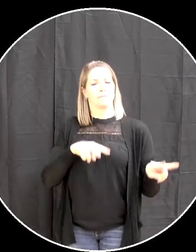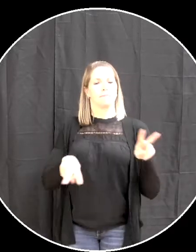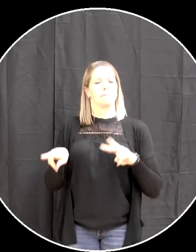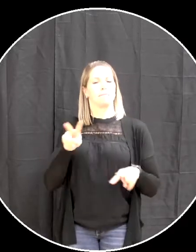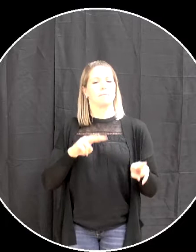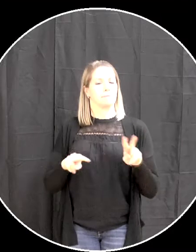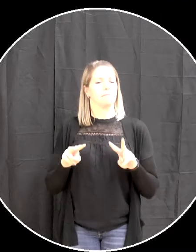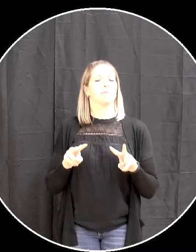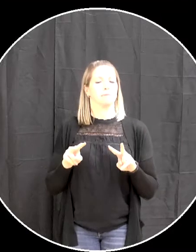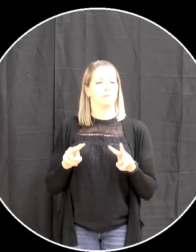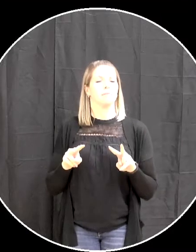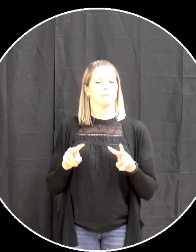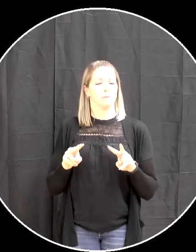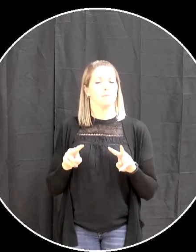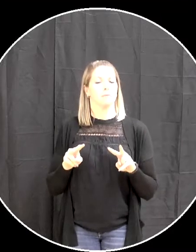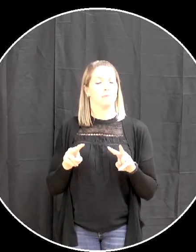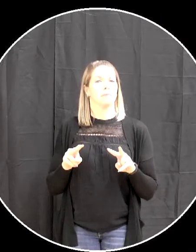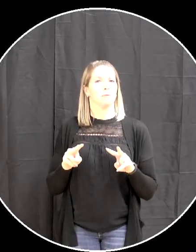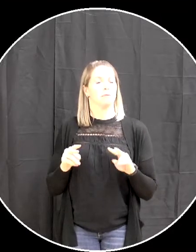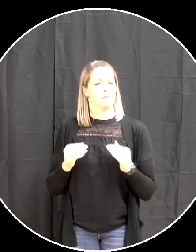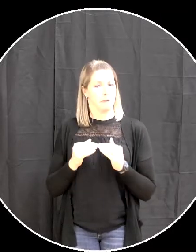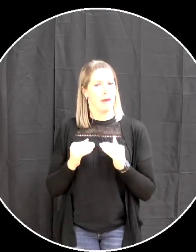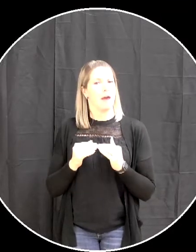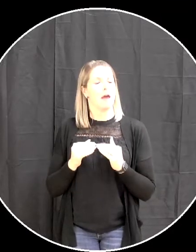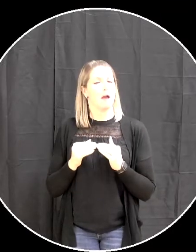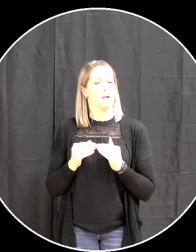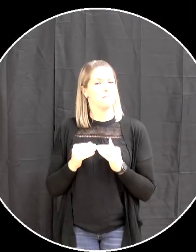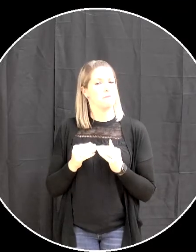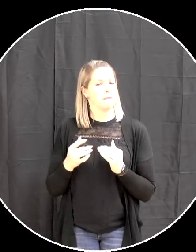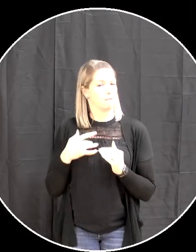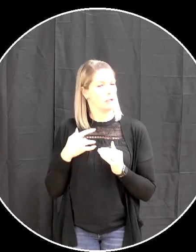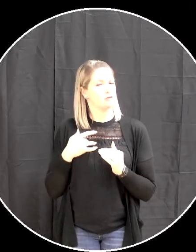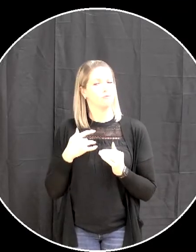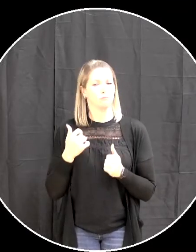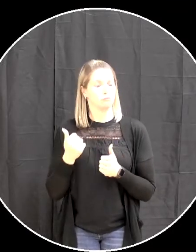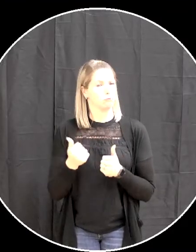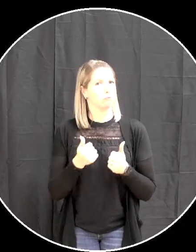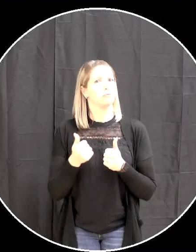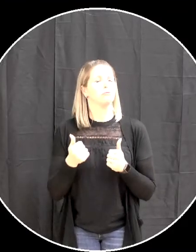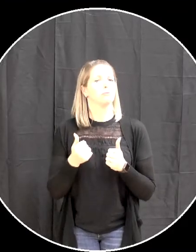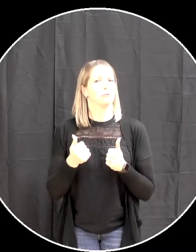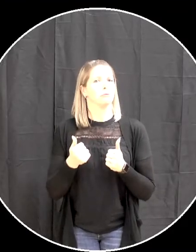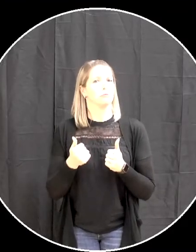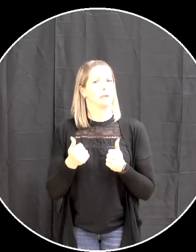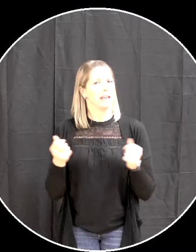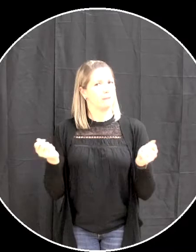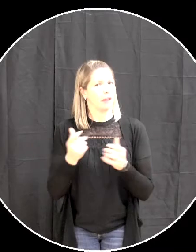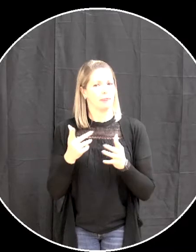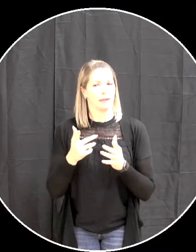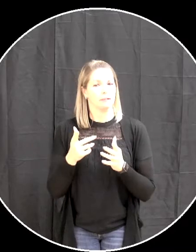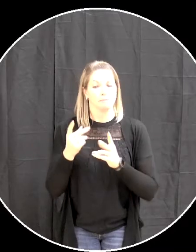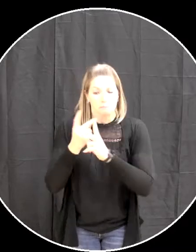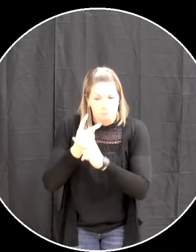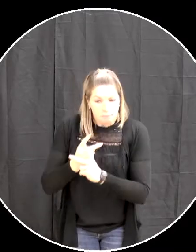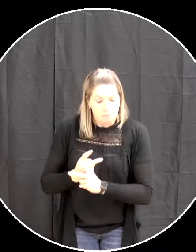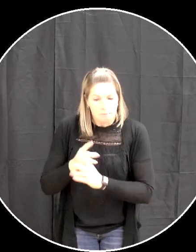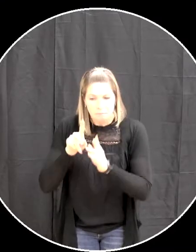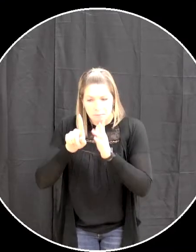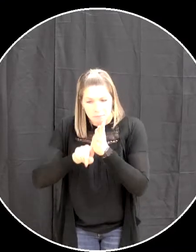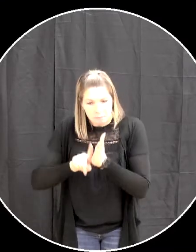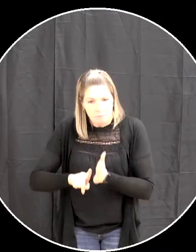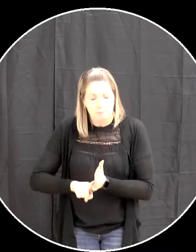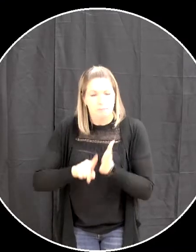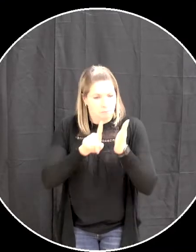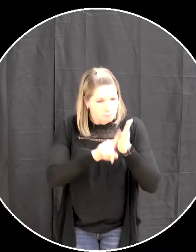and the relative judgment of the disclosures in accordance with the accounting policies, the accounting